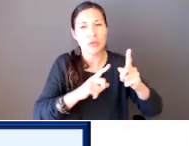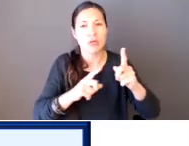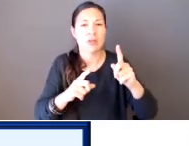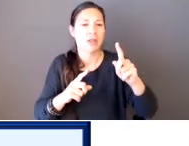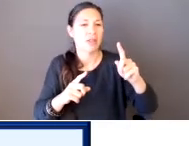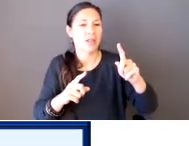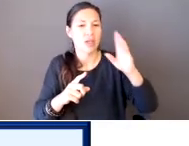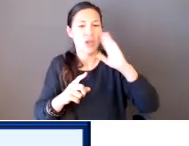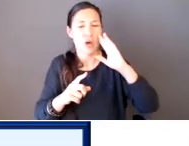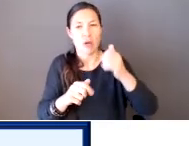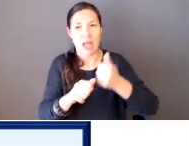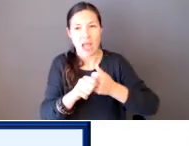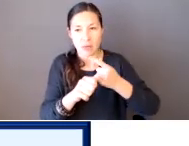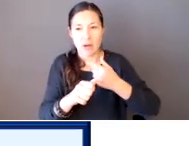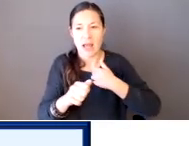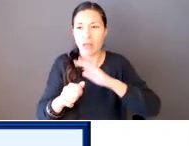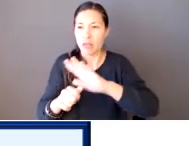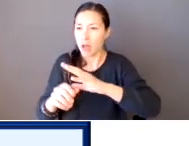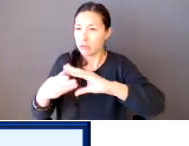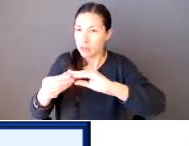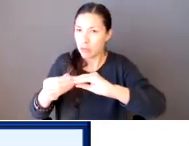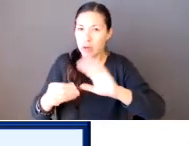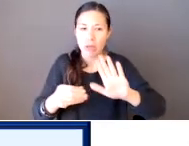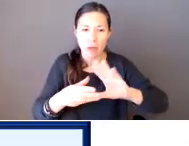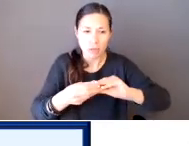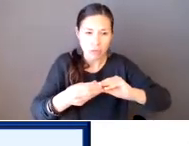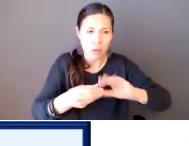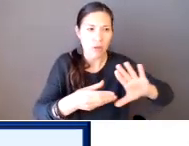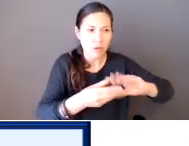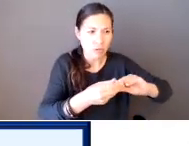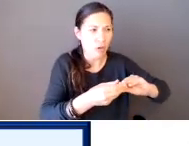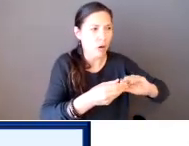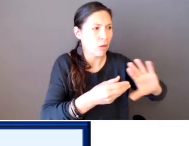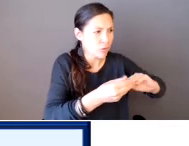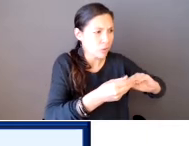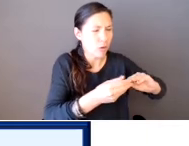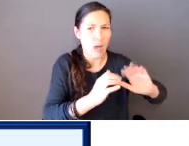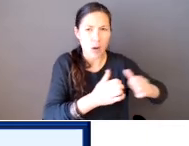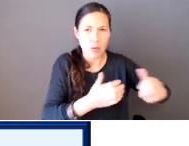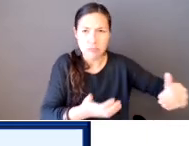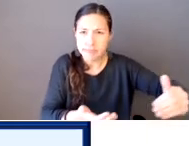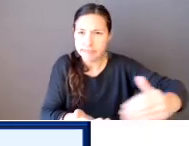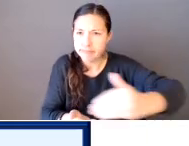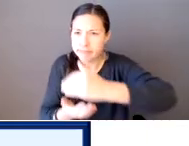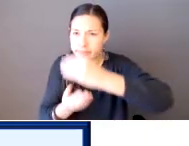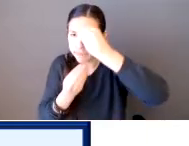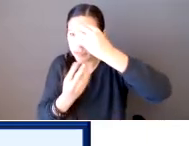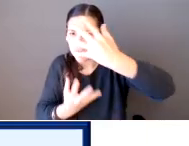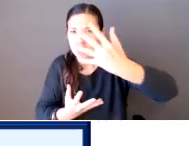earlier, and putting it all together and finding that middle completed puzzle is important.